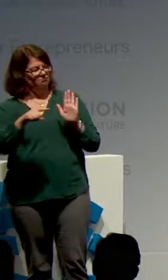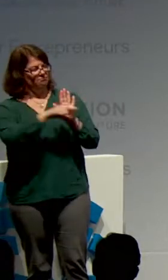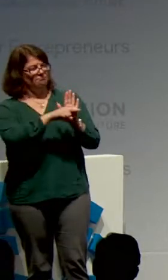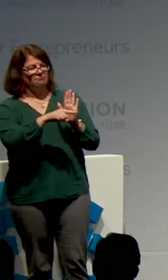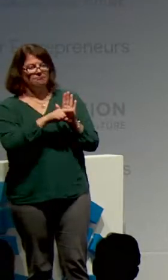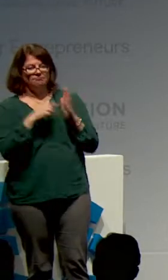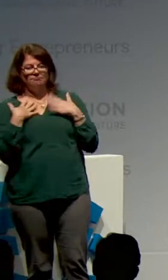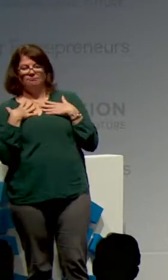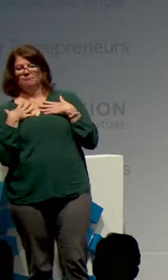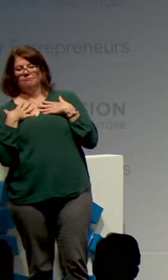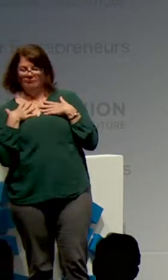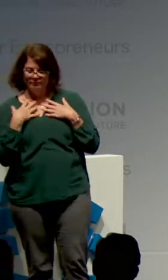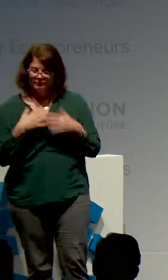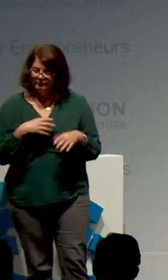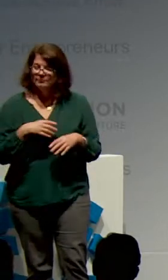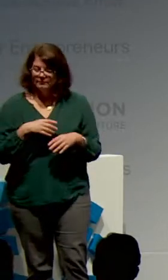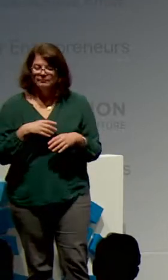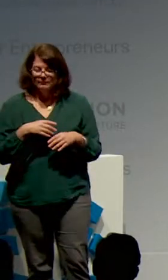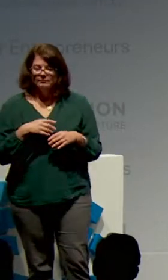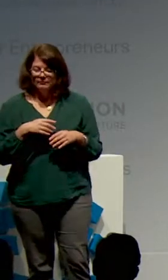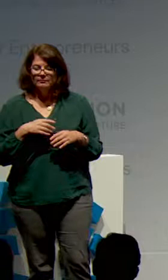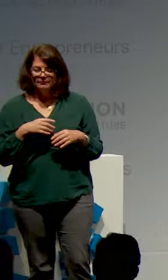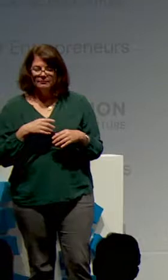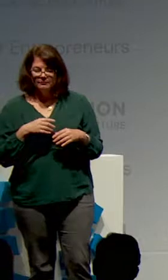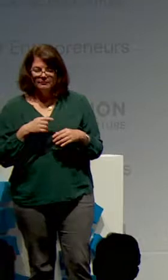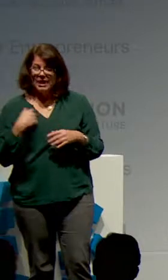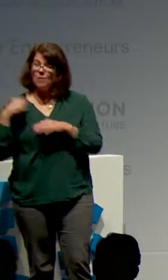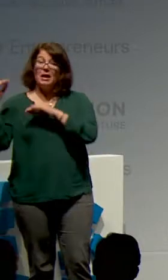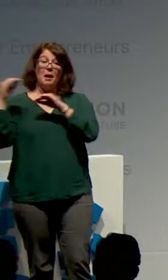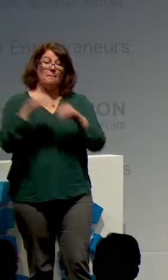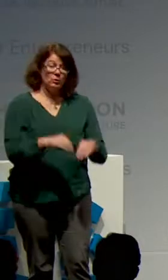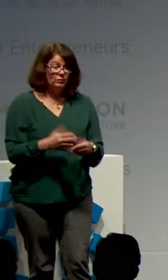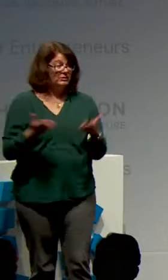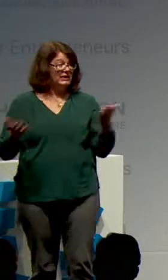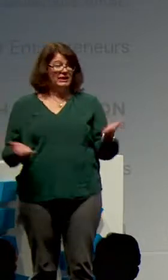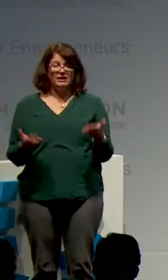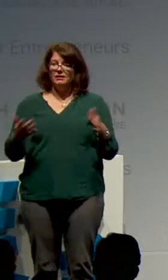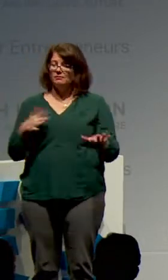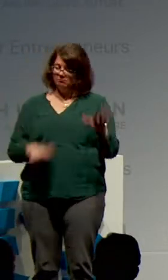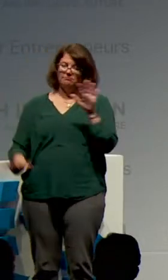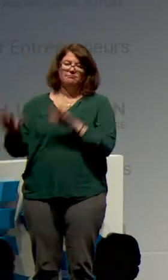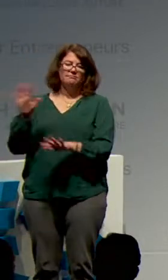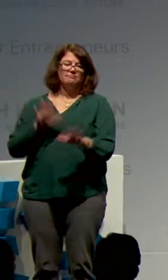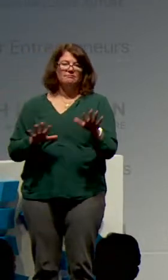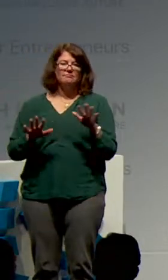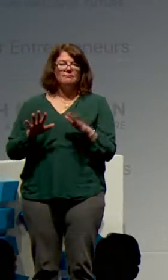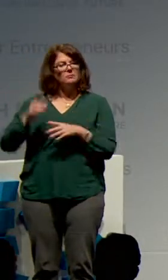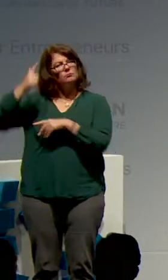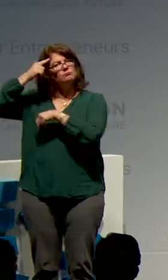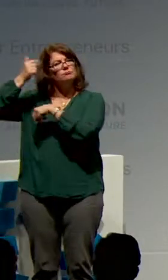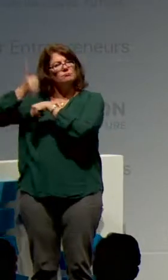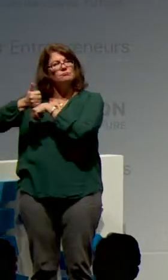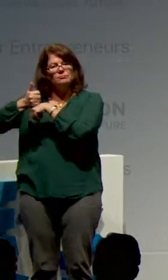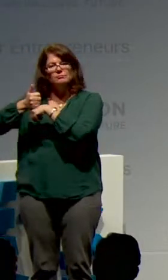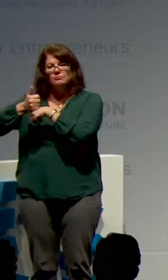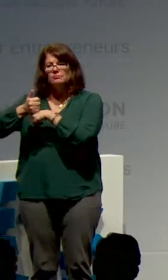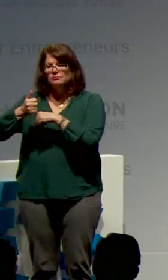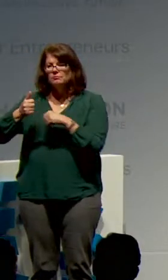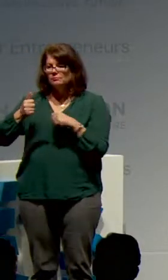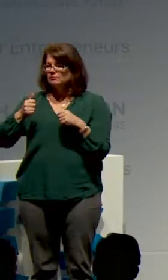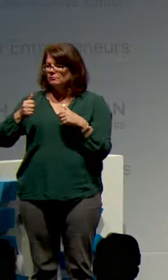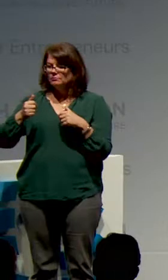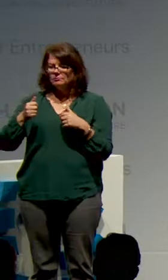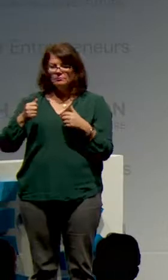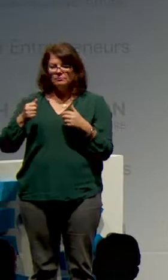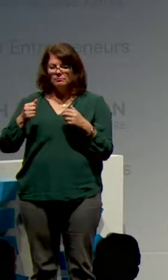And when I came here, I idea of Silicon Valley as this place where even people who